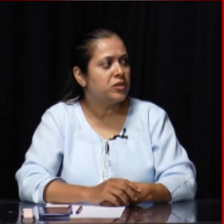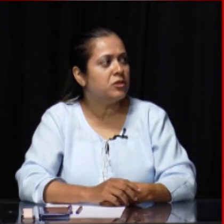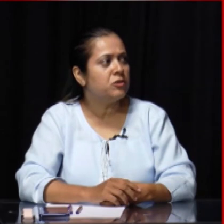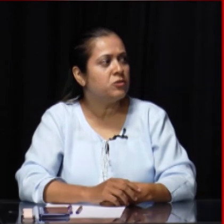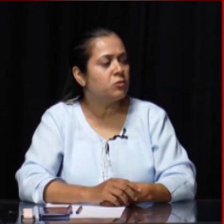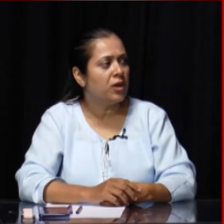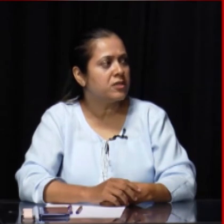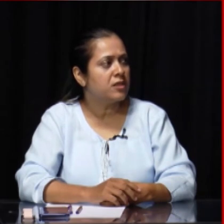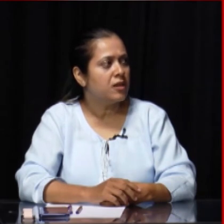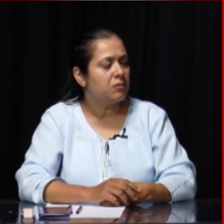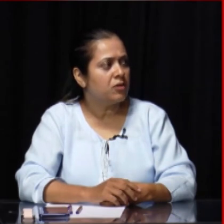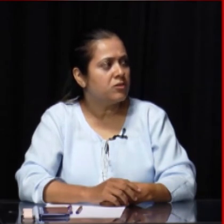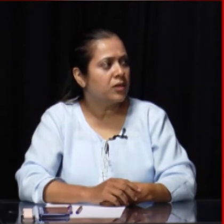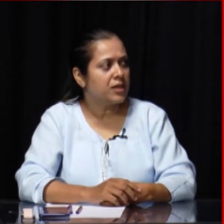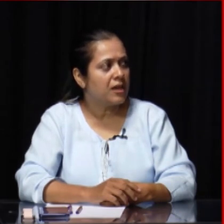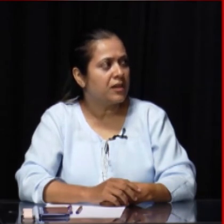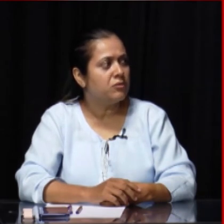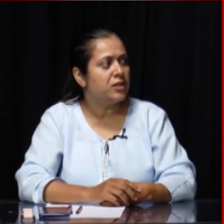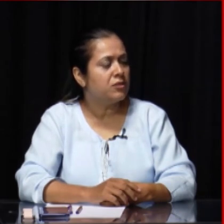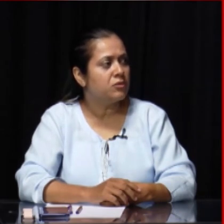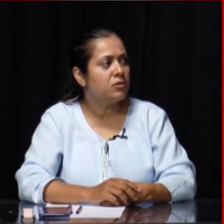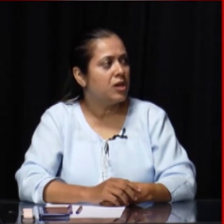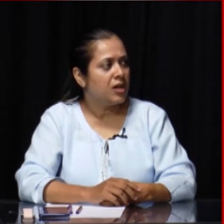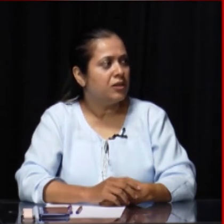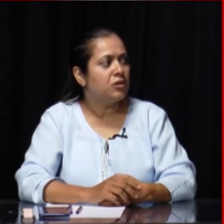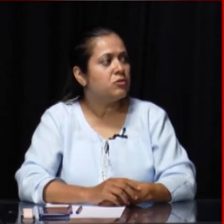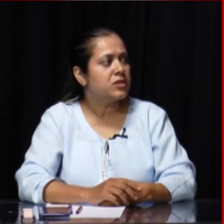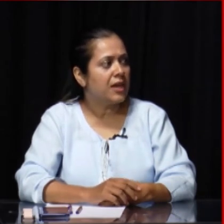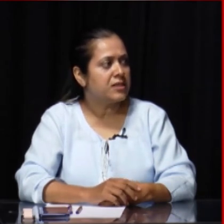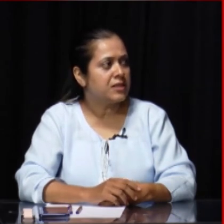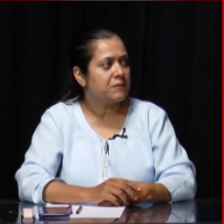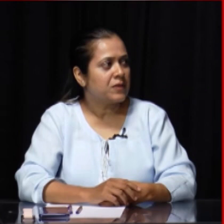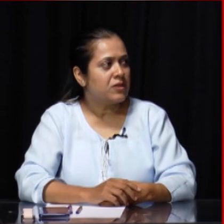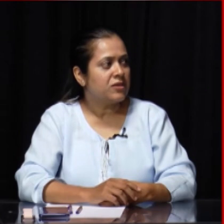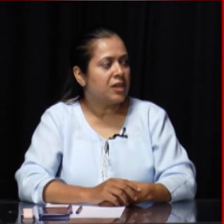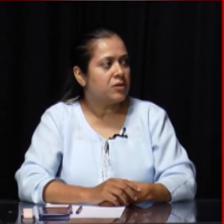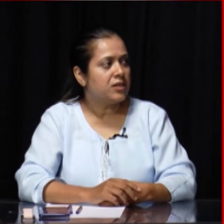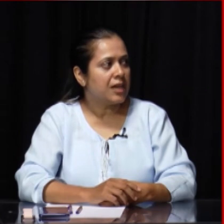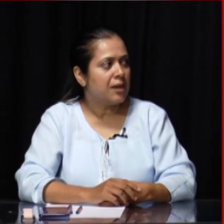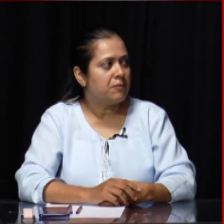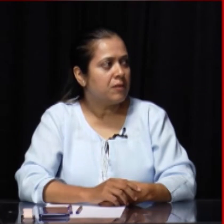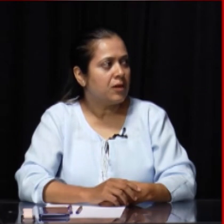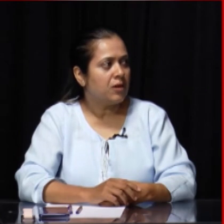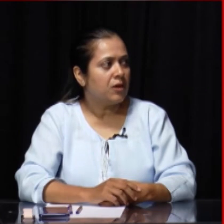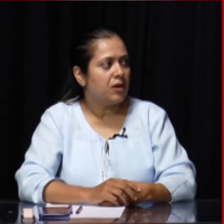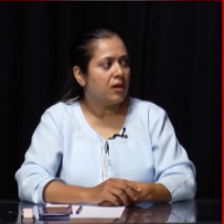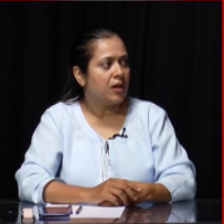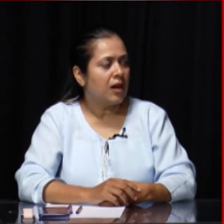me, no, you shouldn't use voice because you are a deaf and you need to, you know, use signs. So that was the